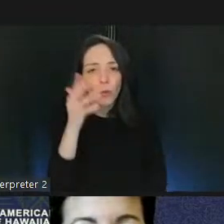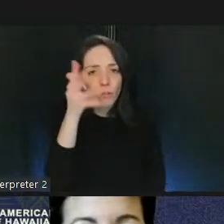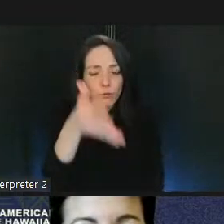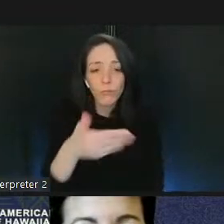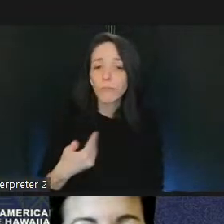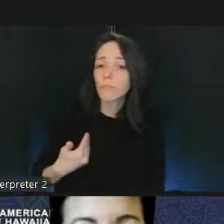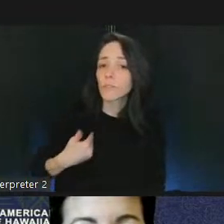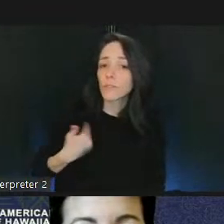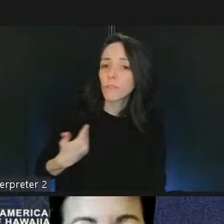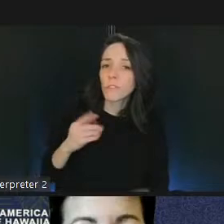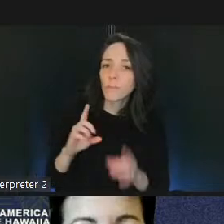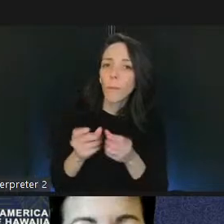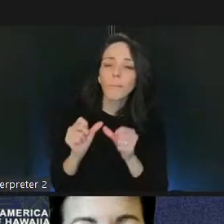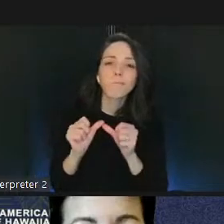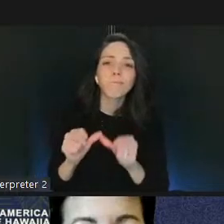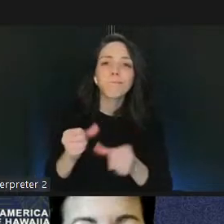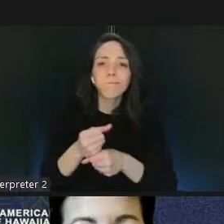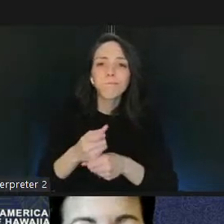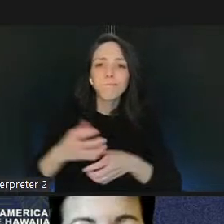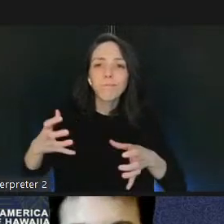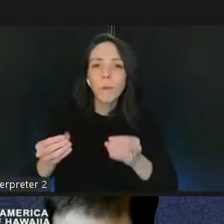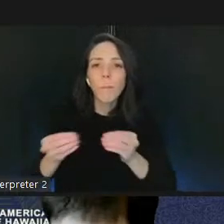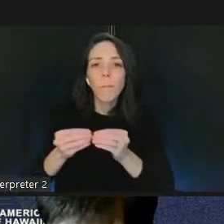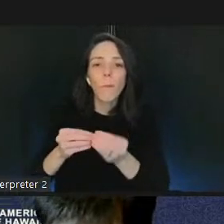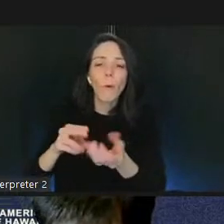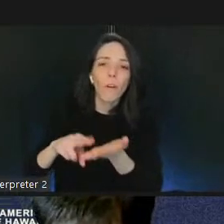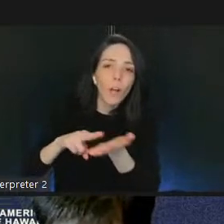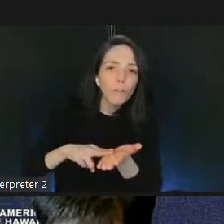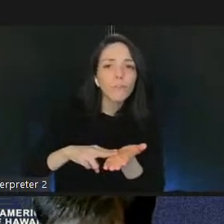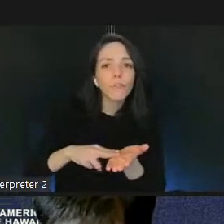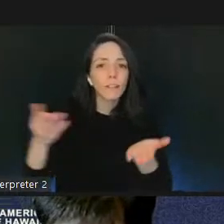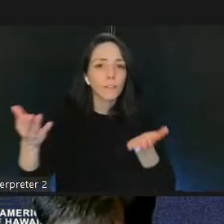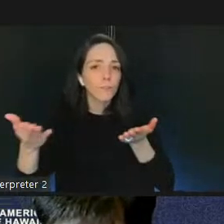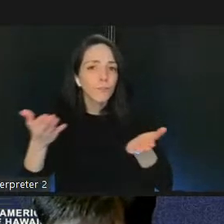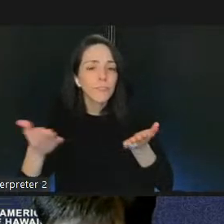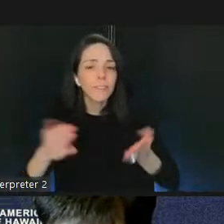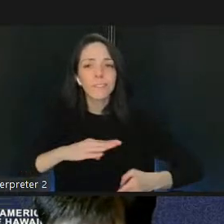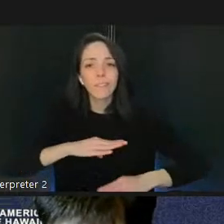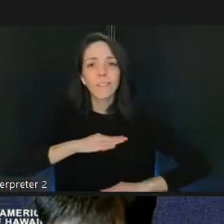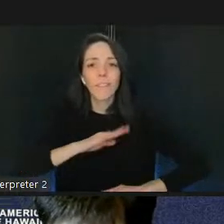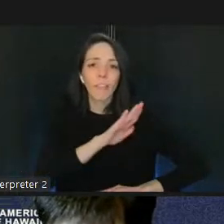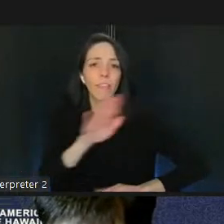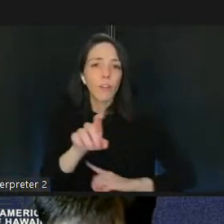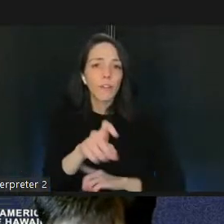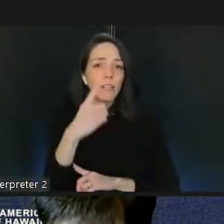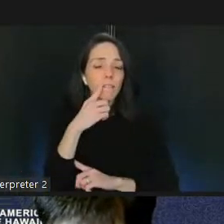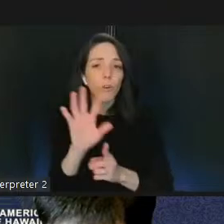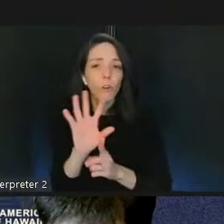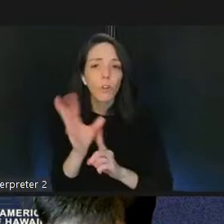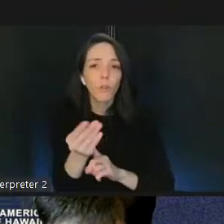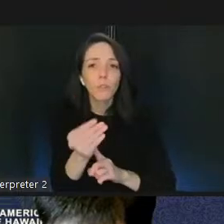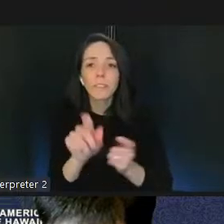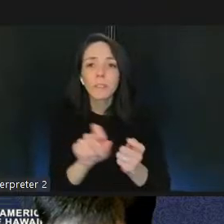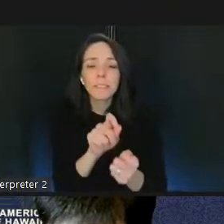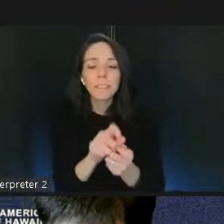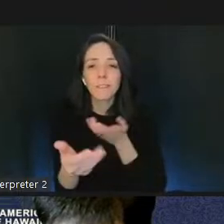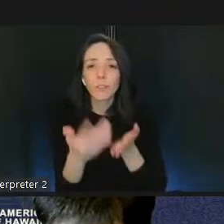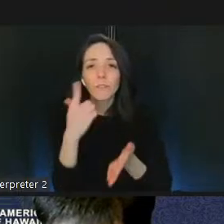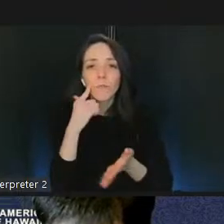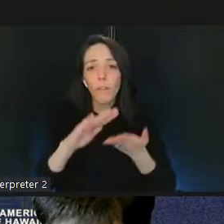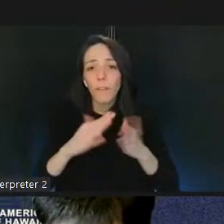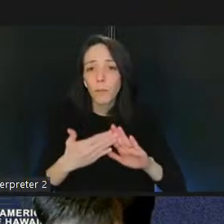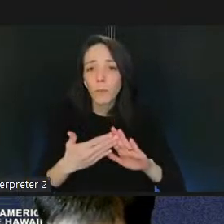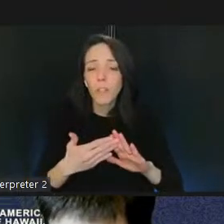Department continues to expand their contracts and services to meet the need for culturally specific services in the community. This